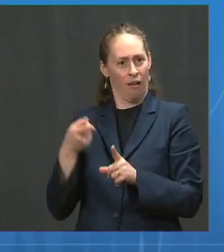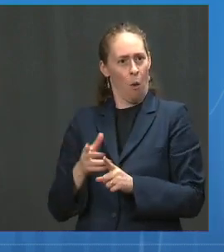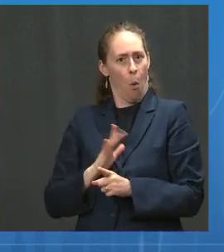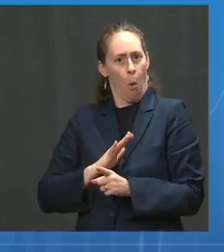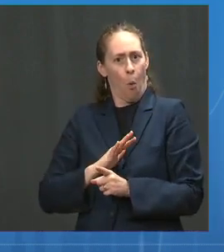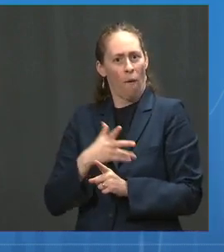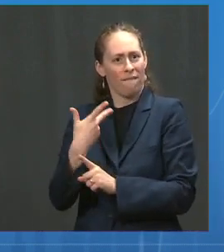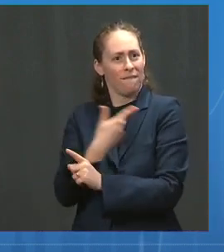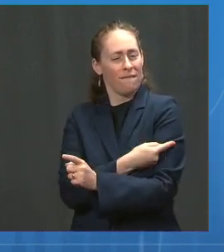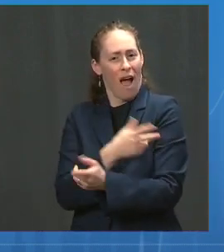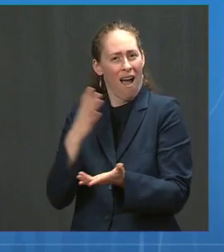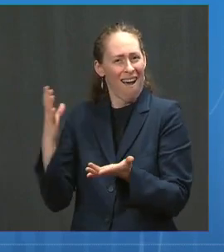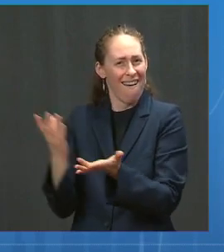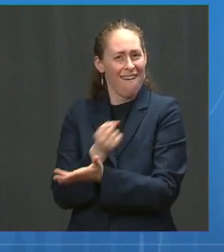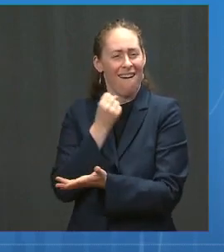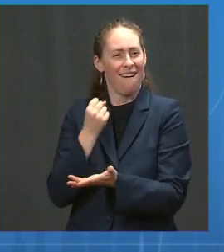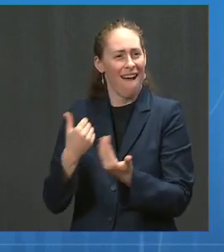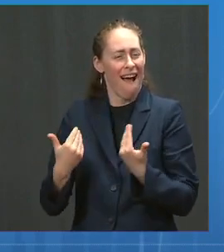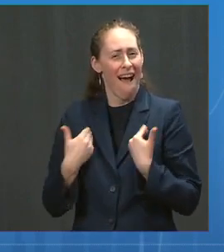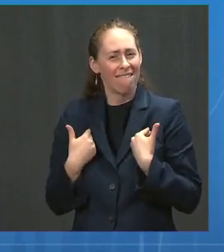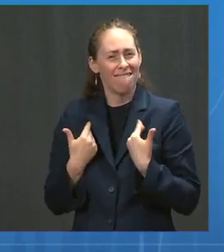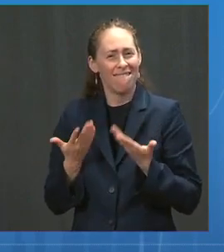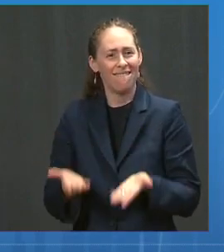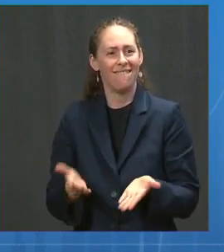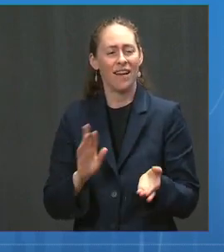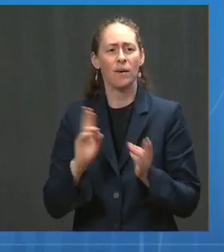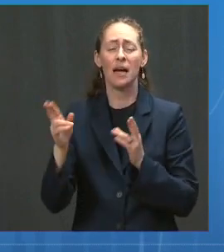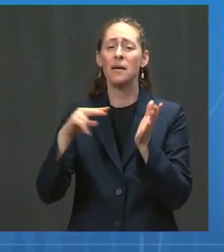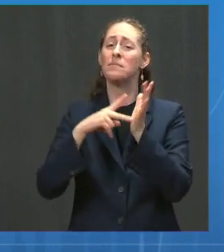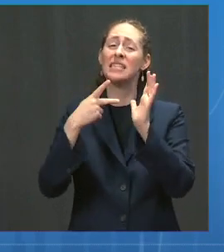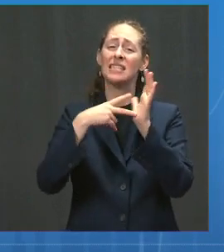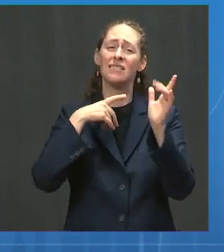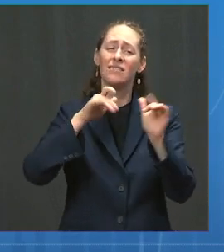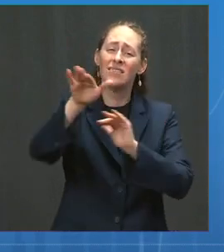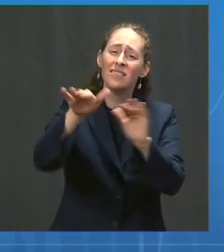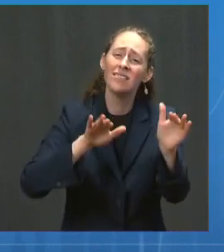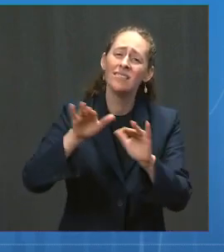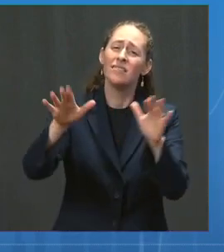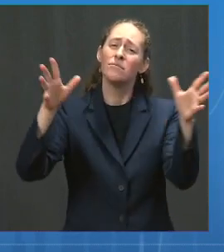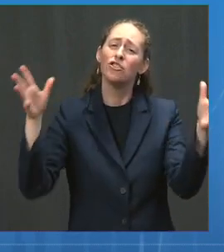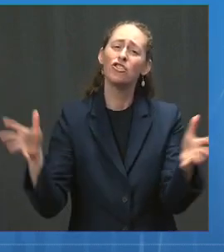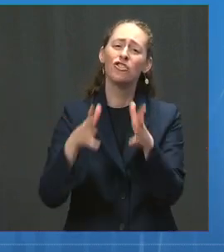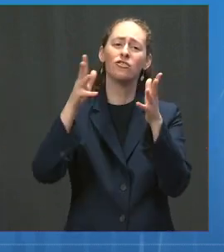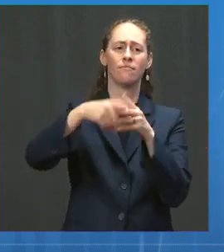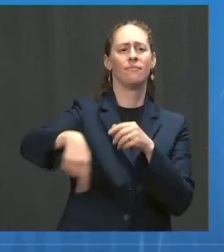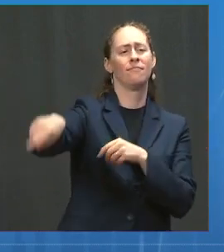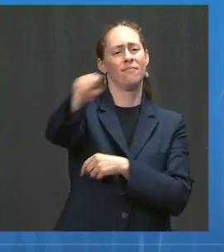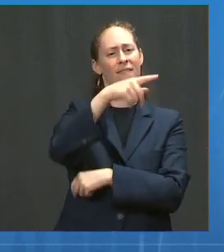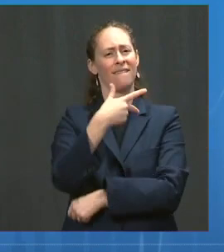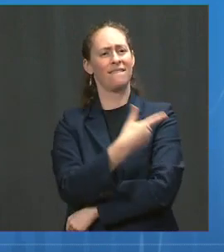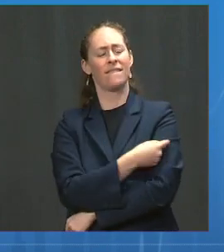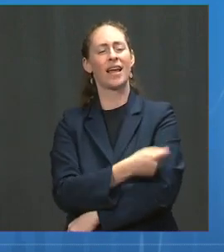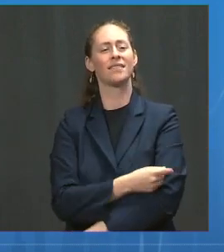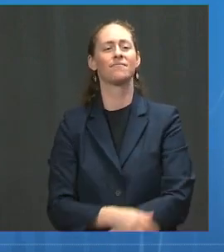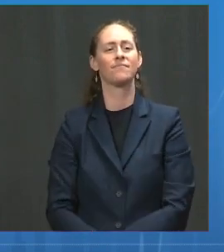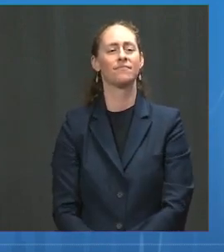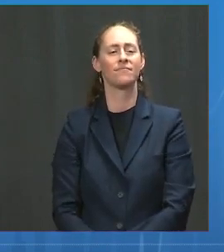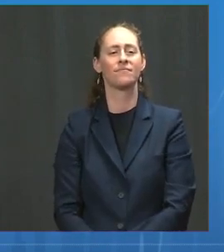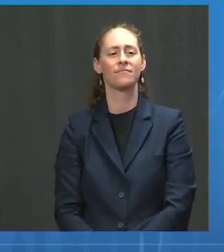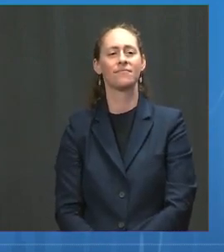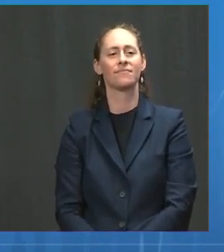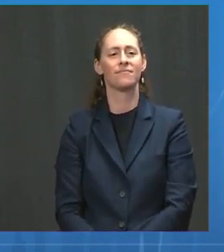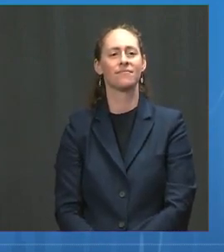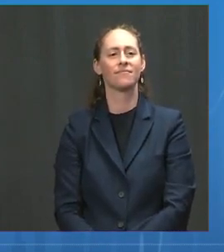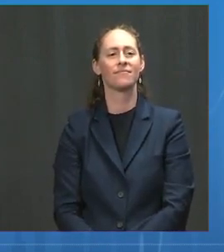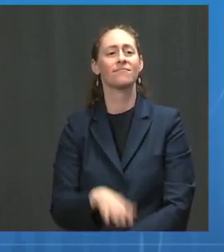And recognizing the importance of continuing to push our efforts to vaccinate the nation, yesterday, we brought together the 6